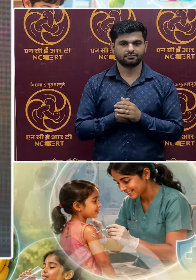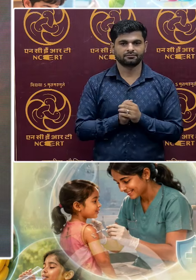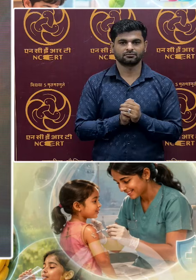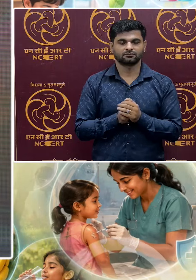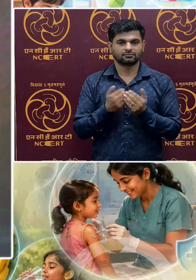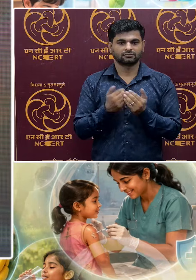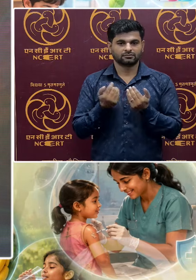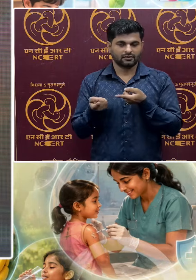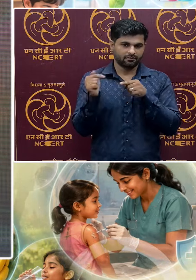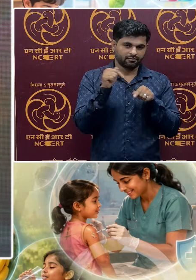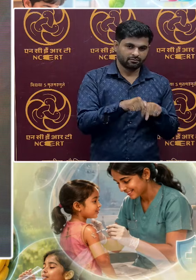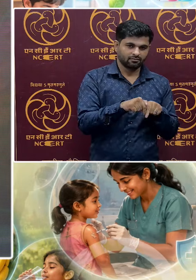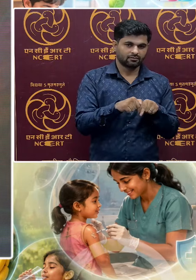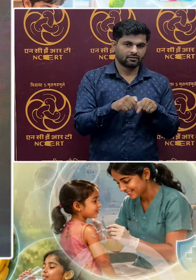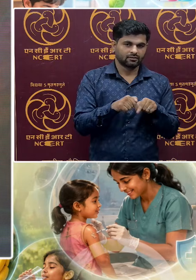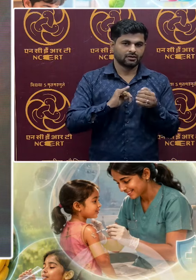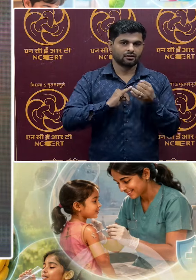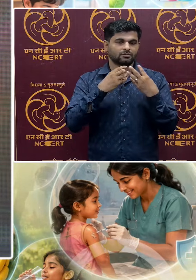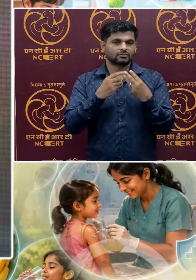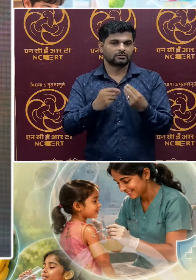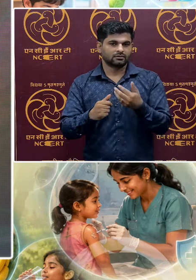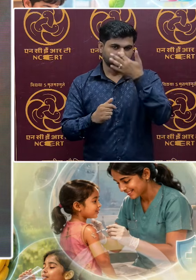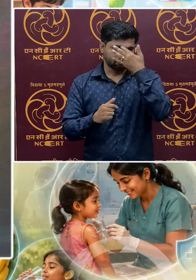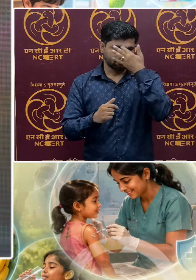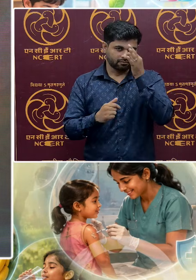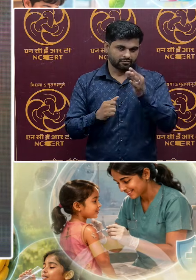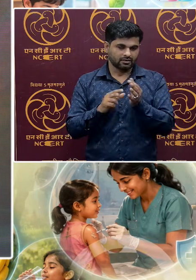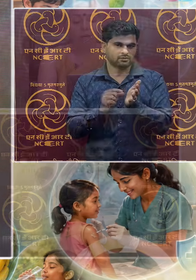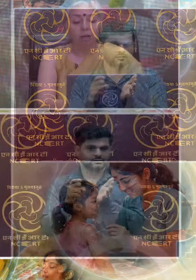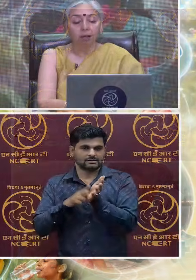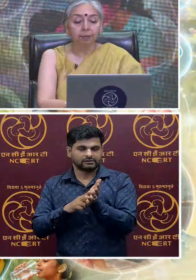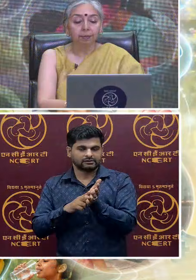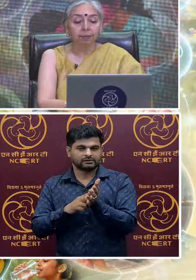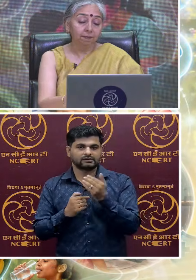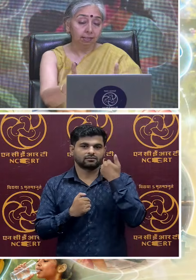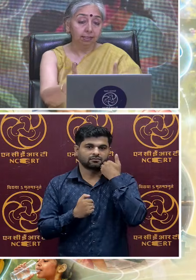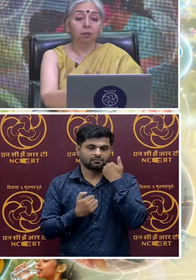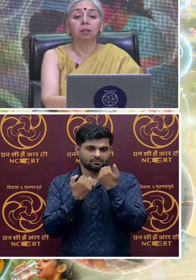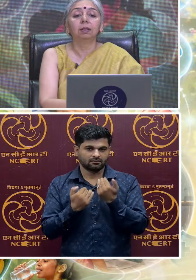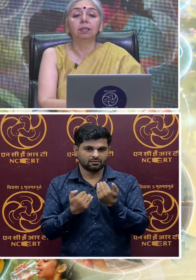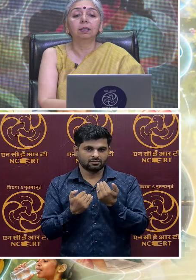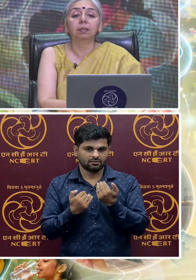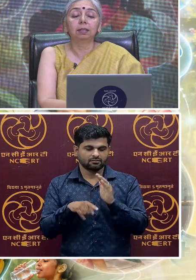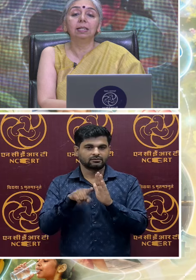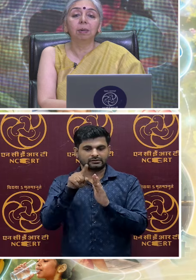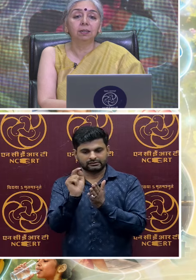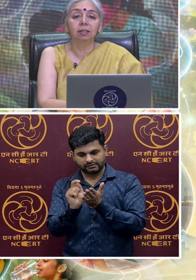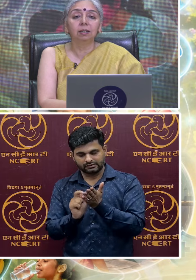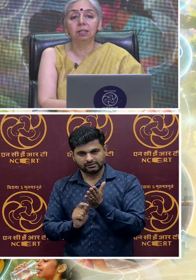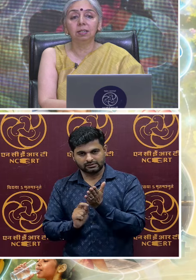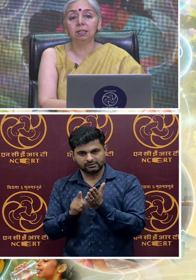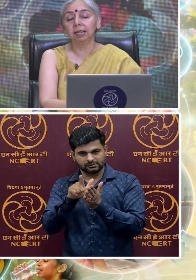So when we come to solutions to the problem of non-communicable diseases, I've listed down 10